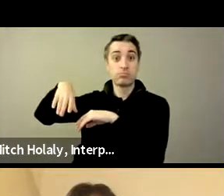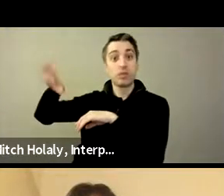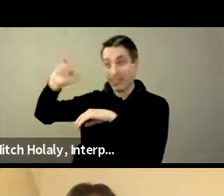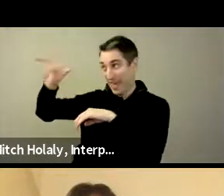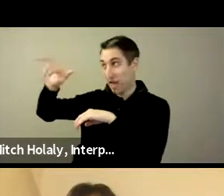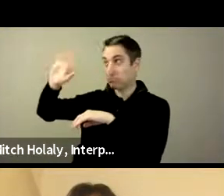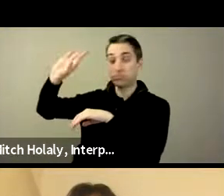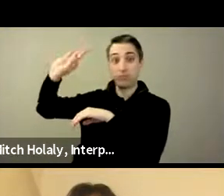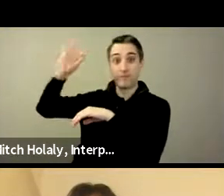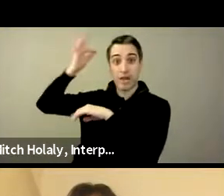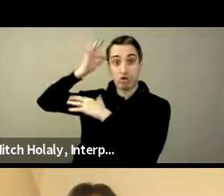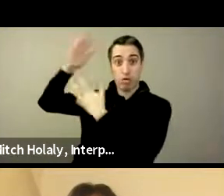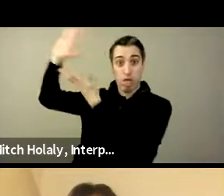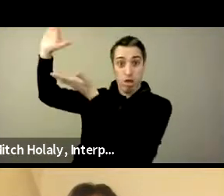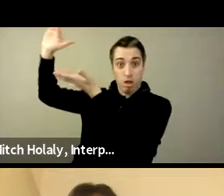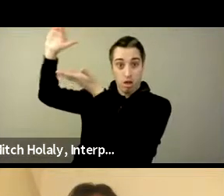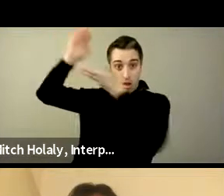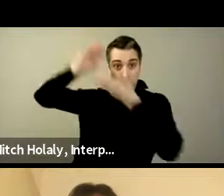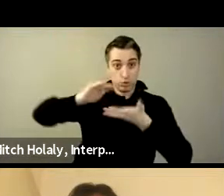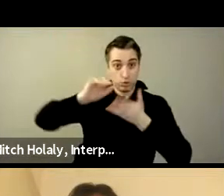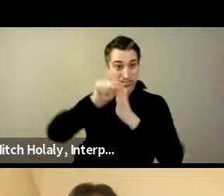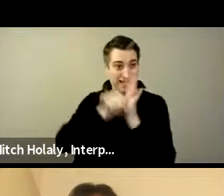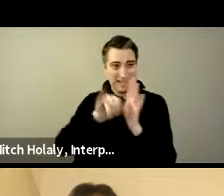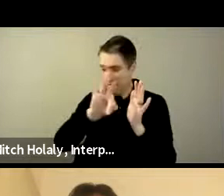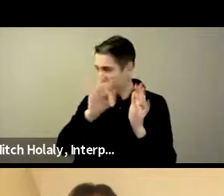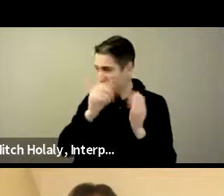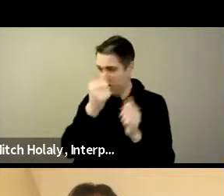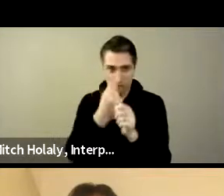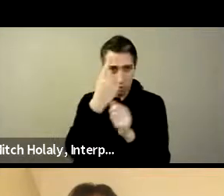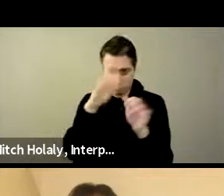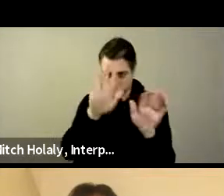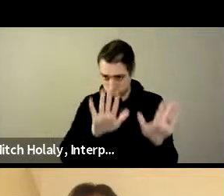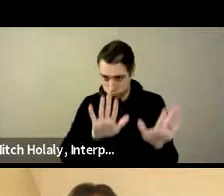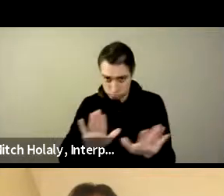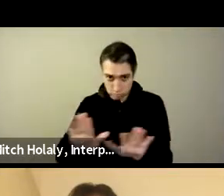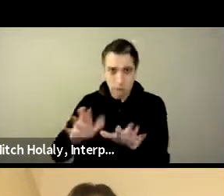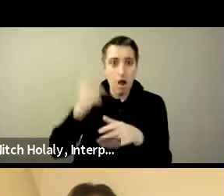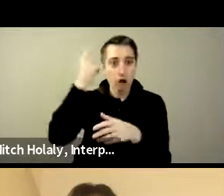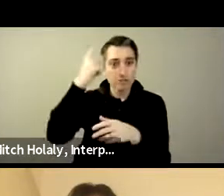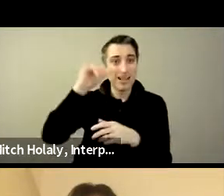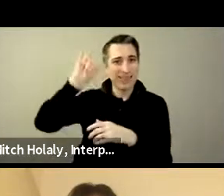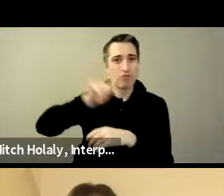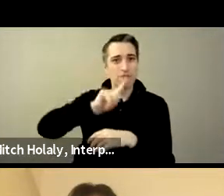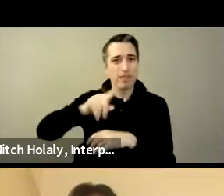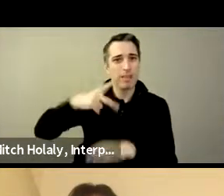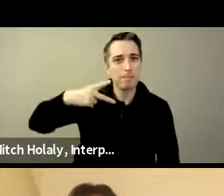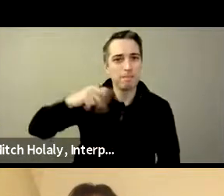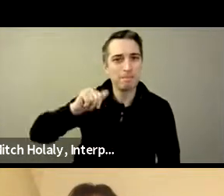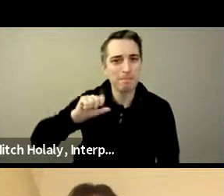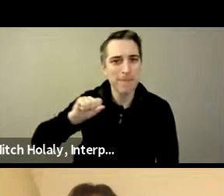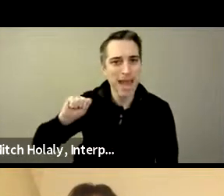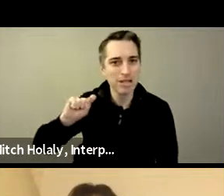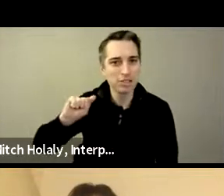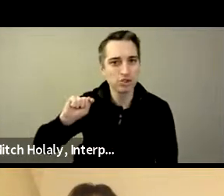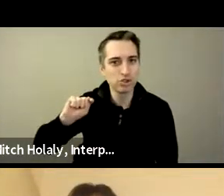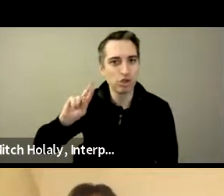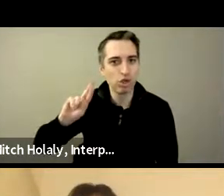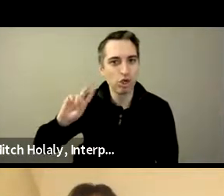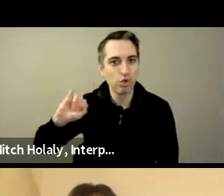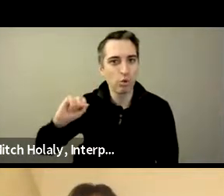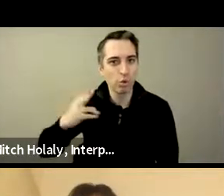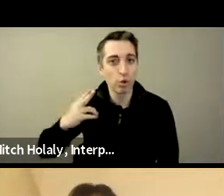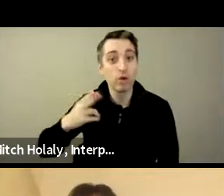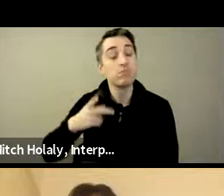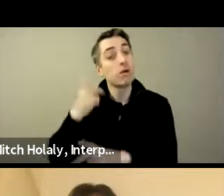state, as long as everyone's on the same page to make sure that the pass-through dollars that are received from the feds under Medicaid,